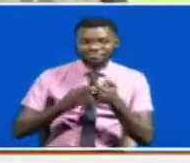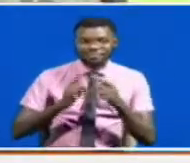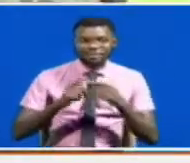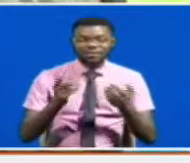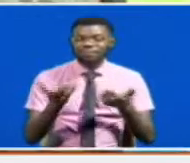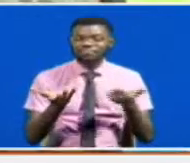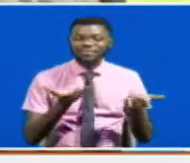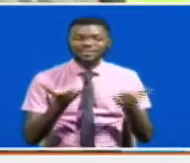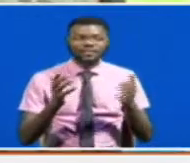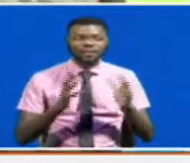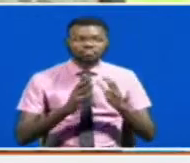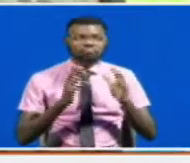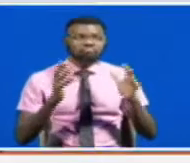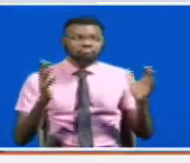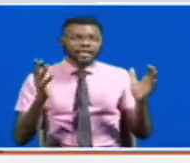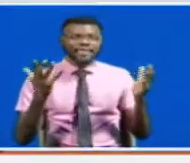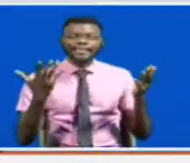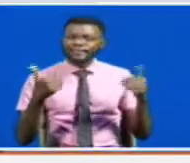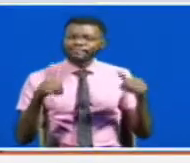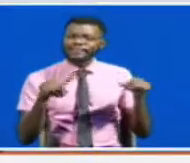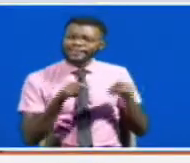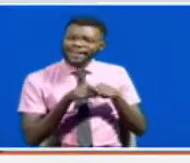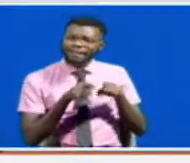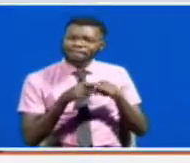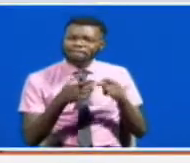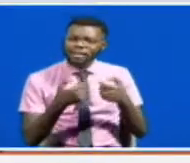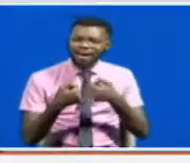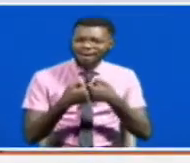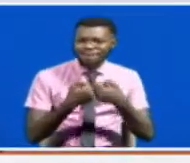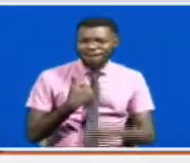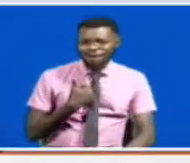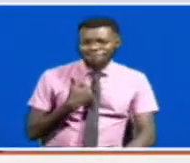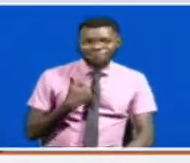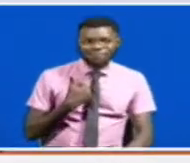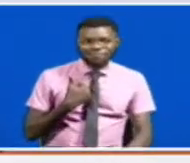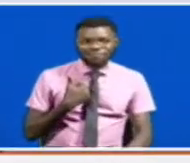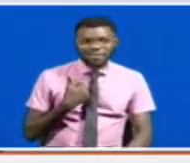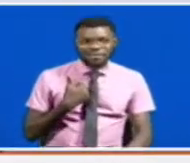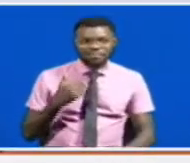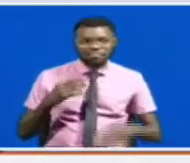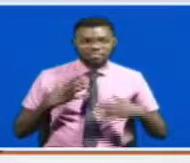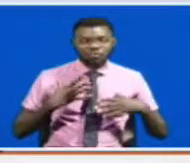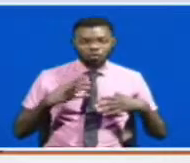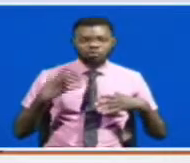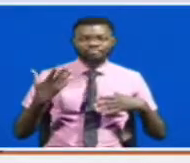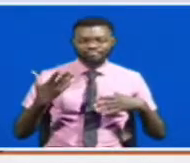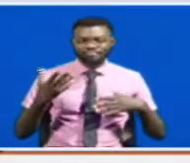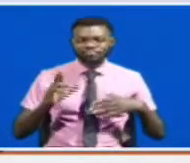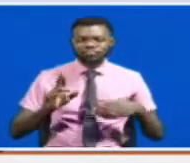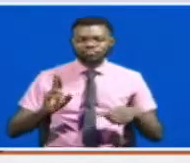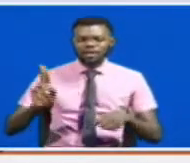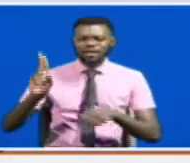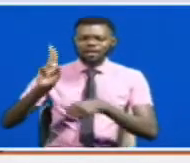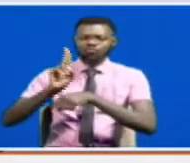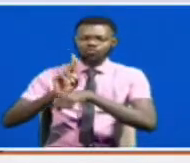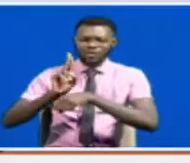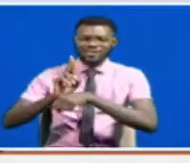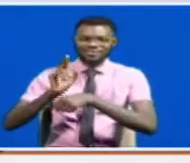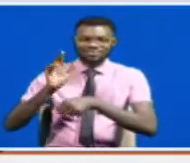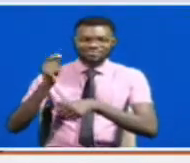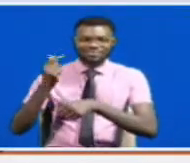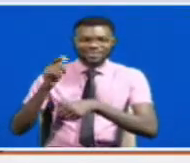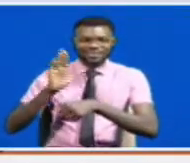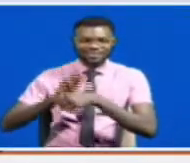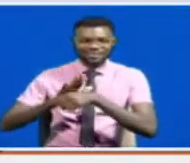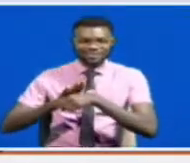sales sub-index remained flat. We saw that there was higher spending in terms of larger businesses.